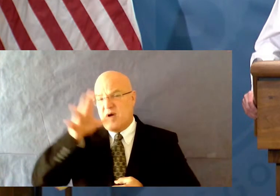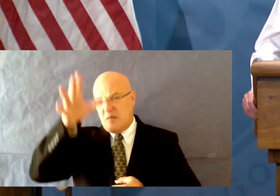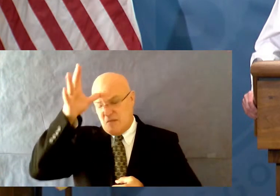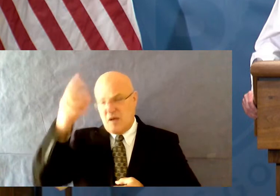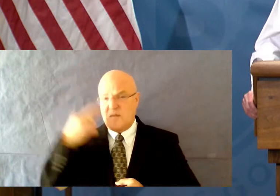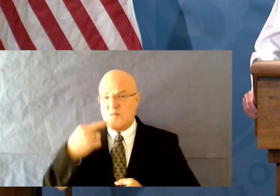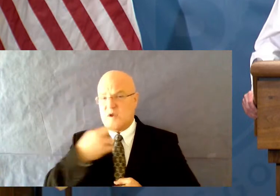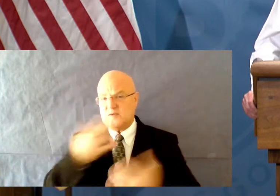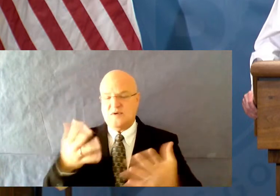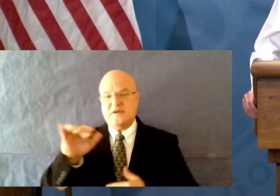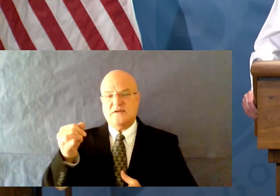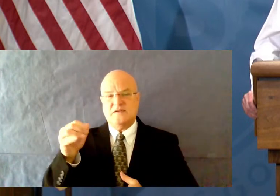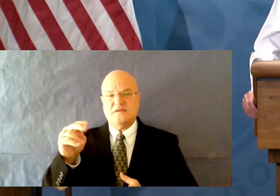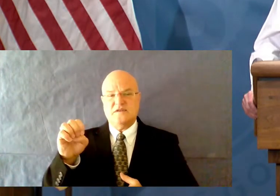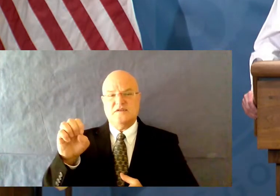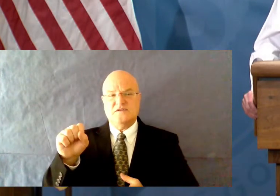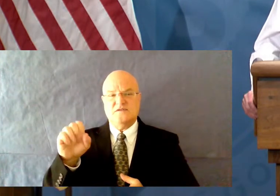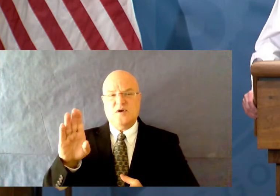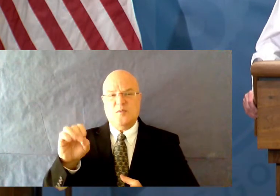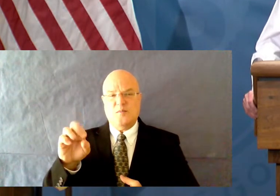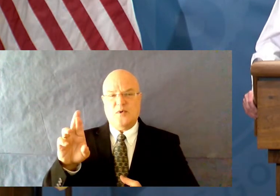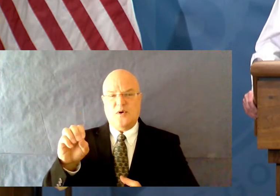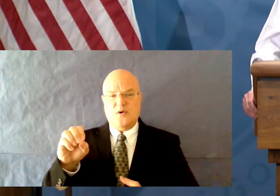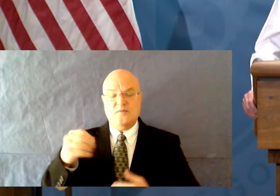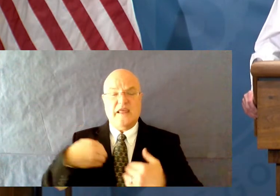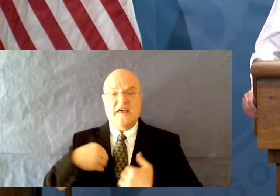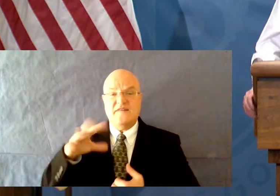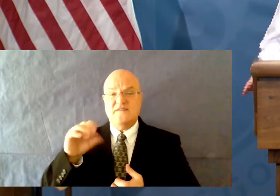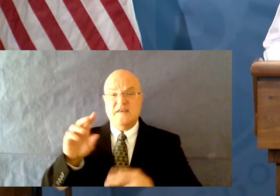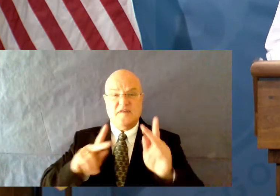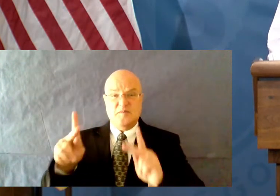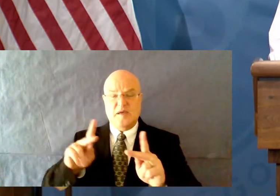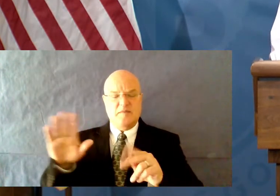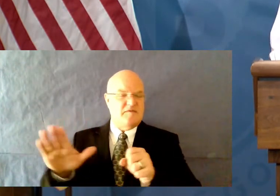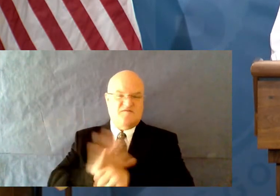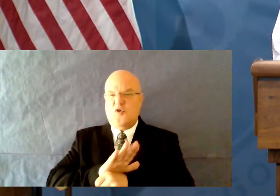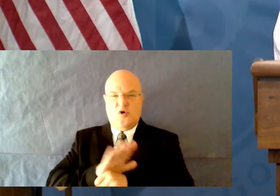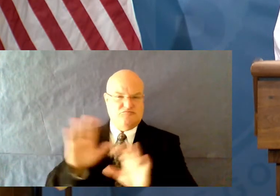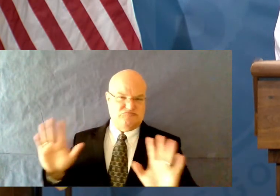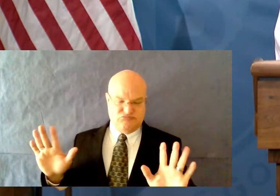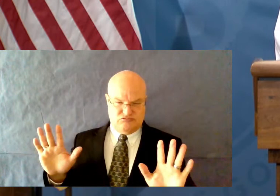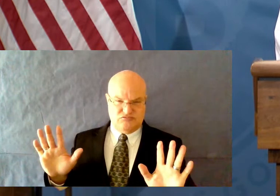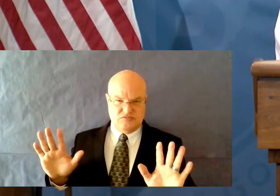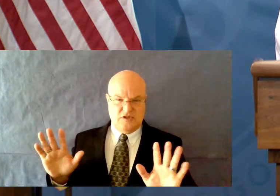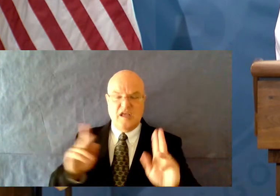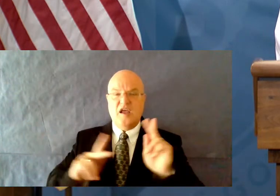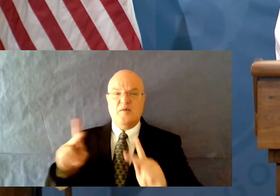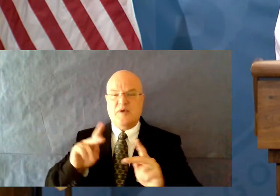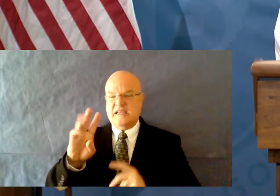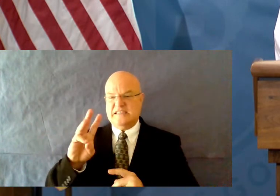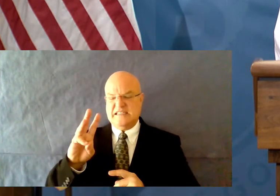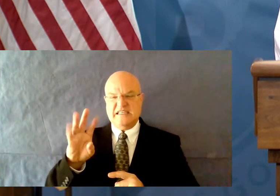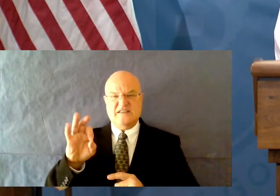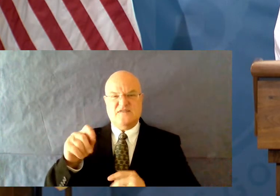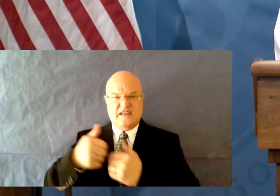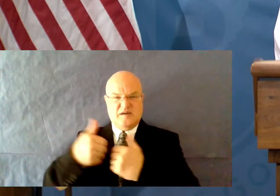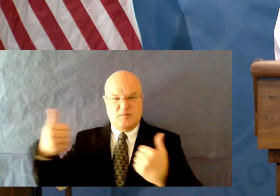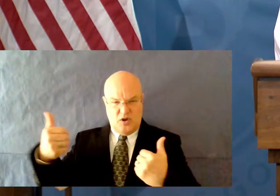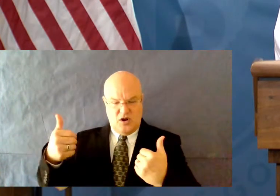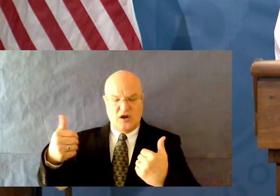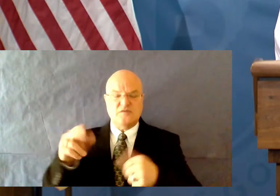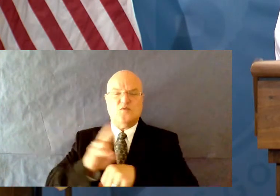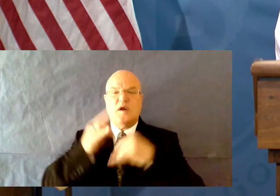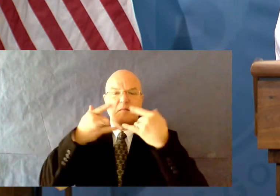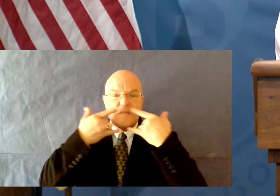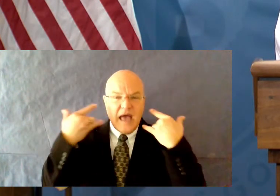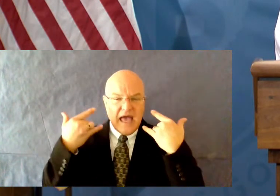here in Jonesboro can put 50 people in there, and that is their full capacity, and everybody's 6 feet apart and wearing